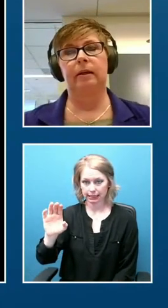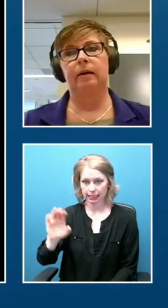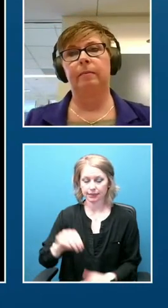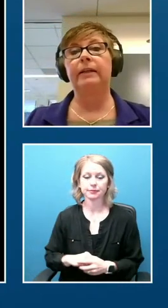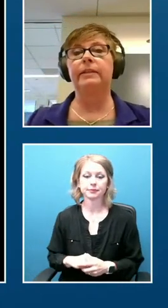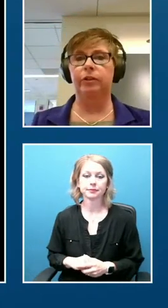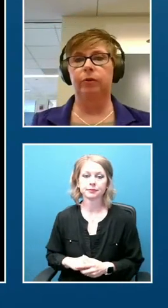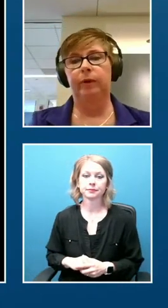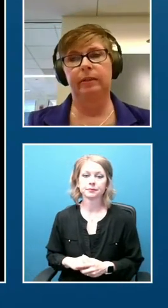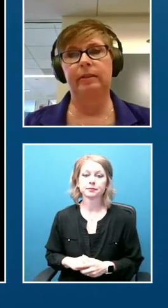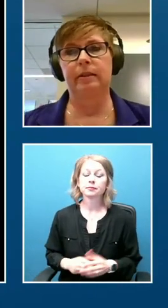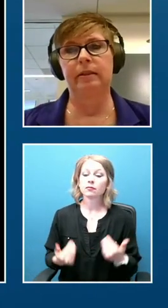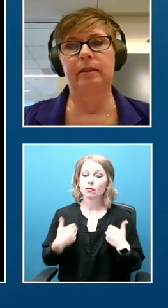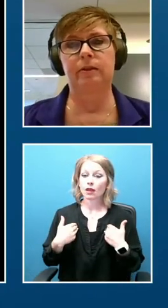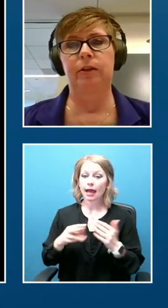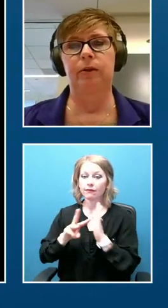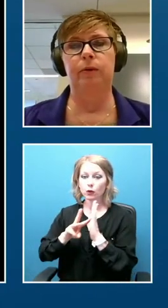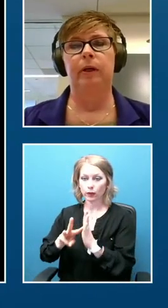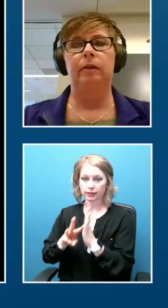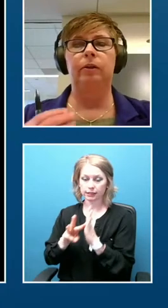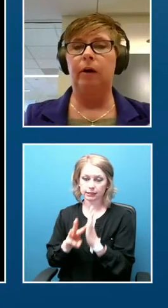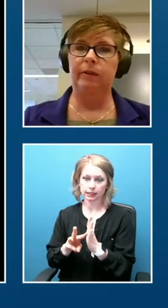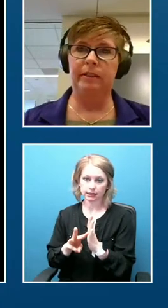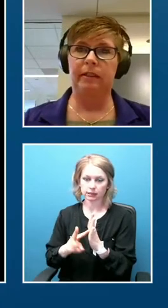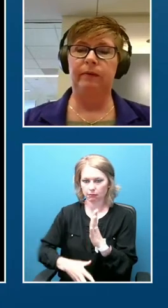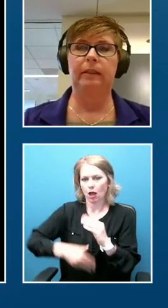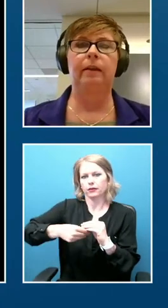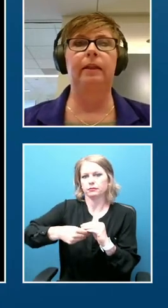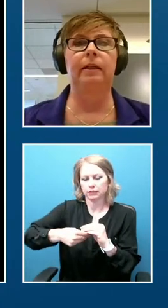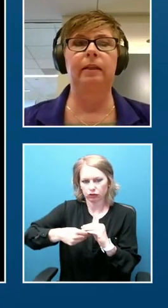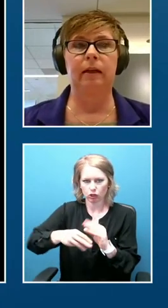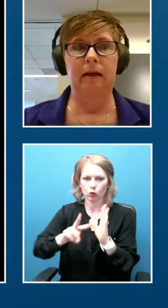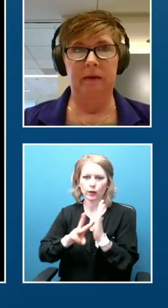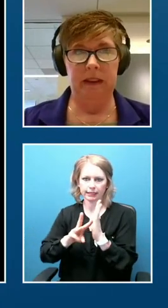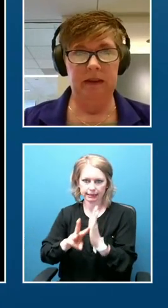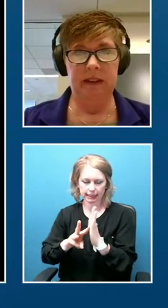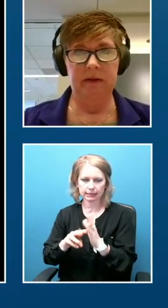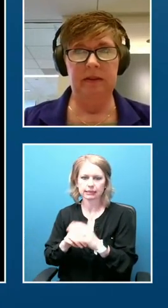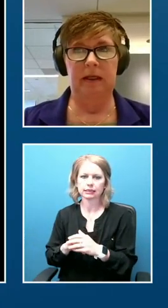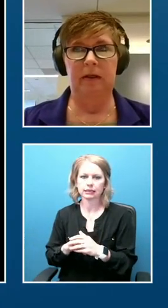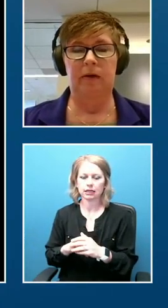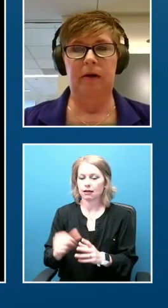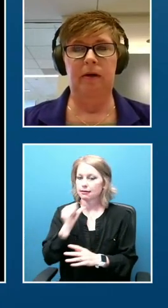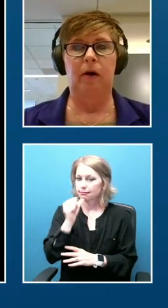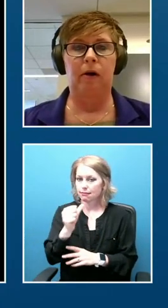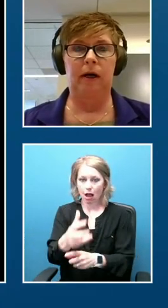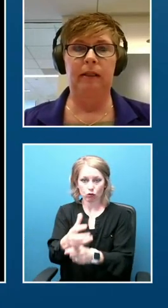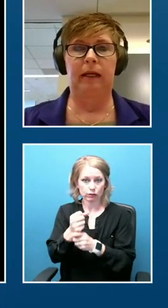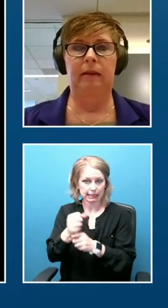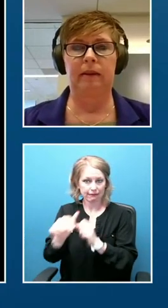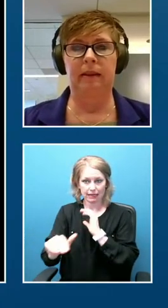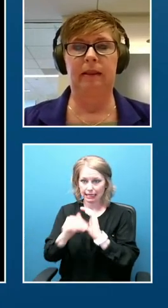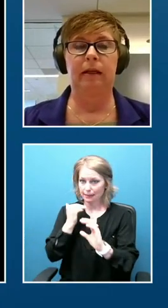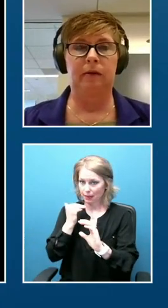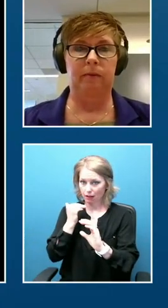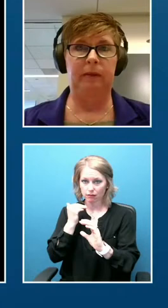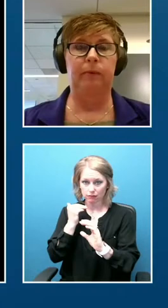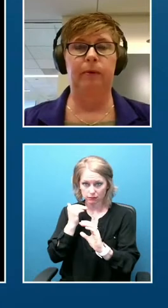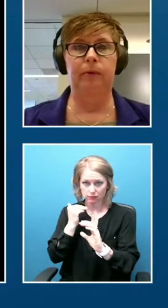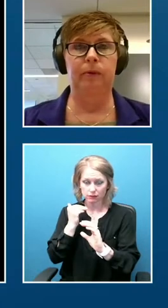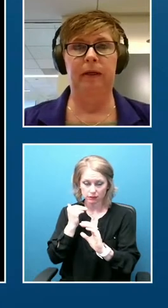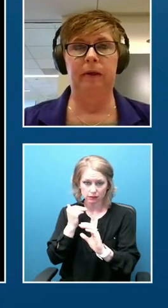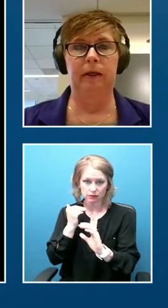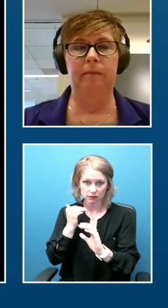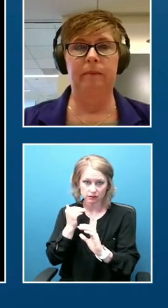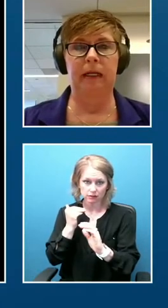witnesses, additional witnesses to not receiving the emails that are on, and the other